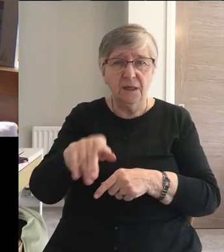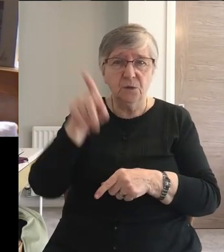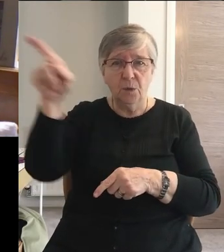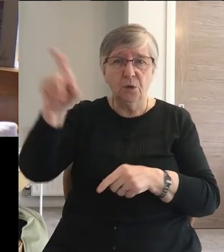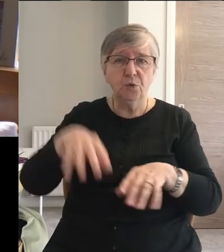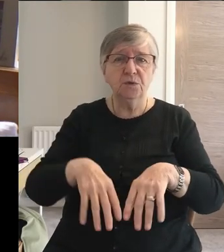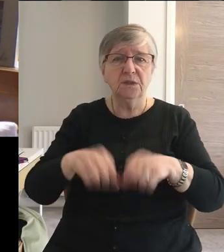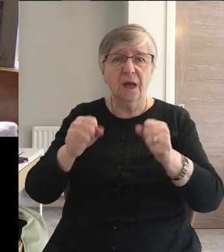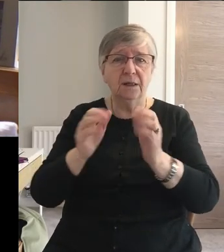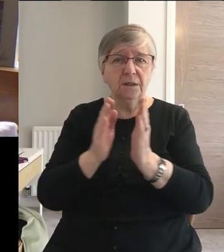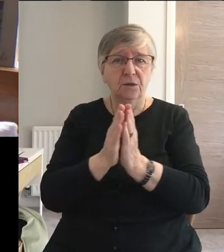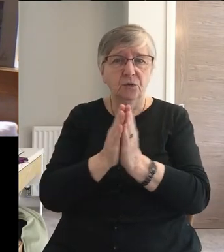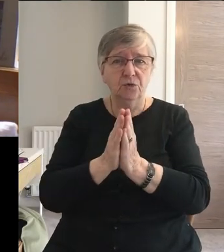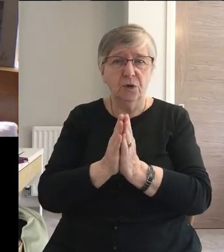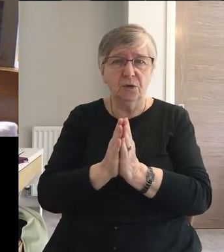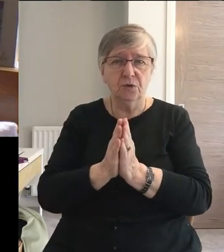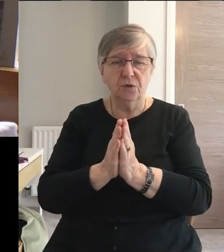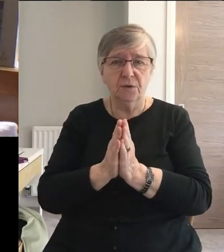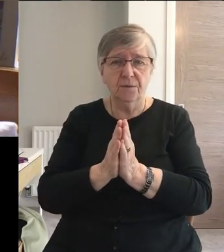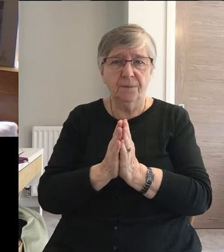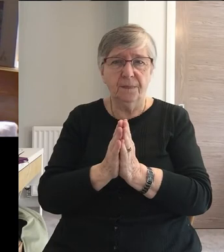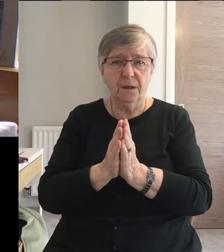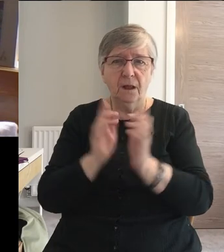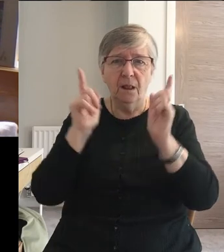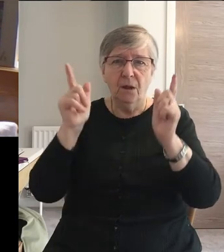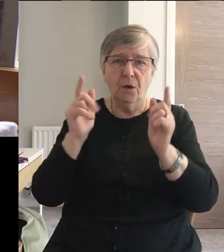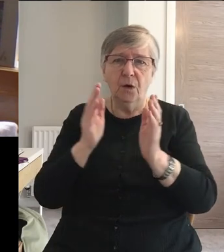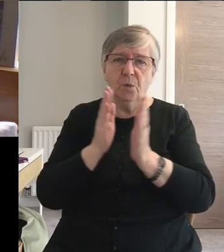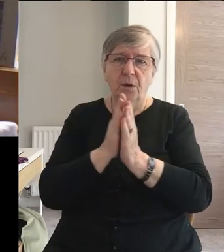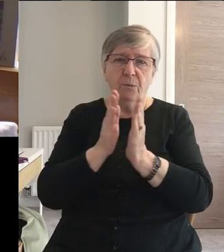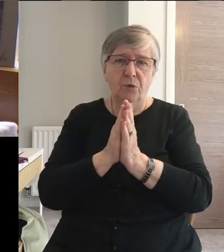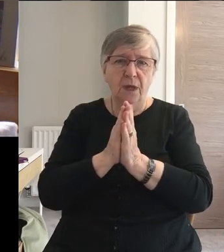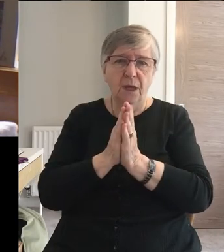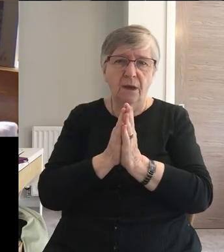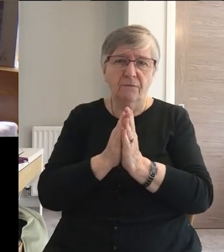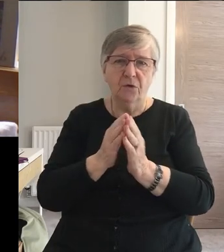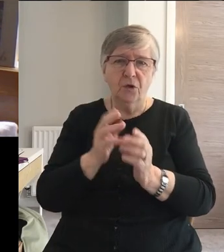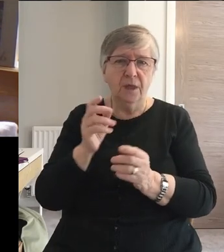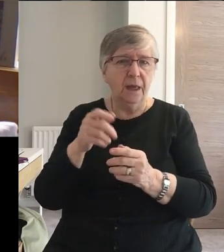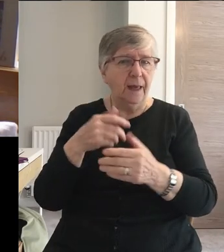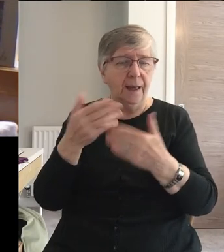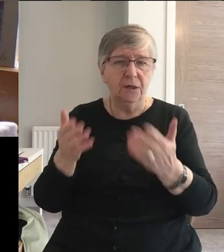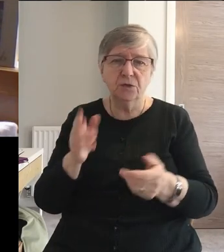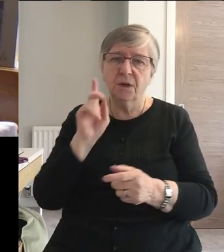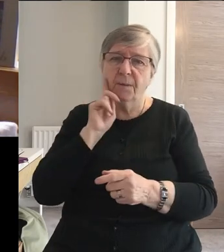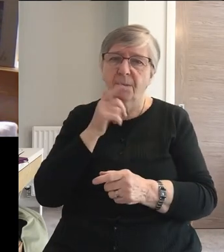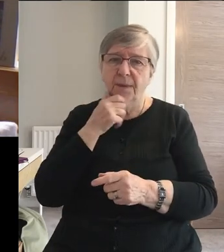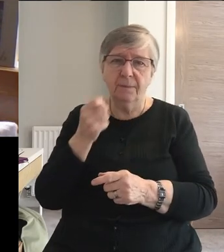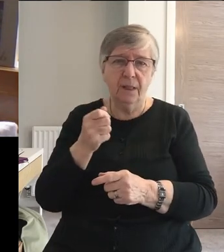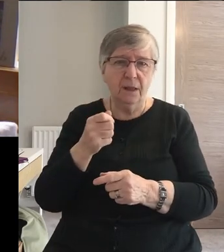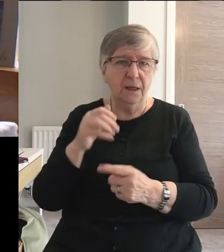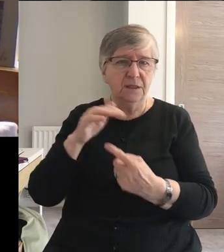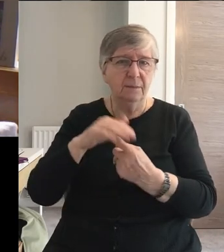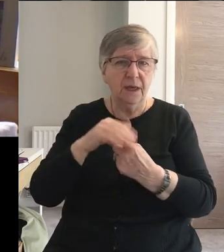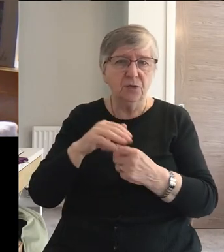church. Lord, we pray for the innocents caught up in this turmoil, especially the